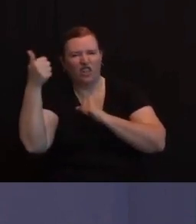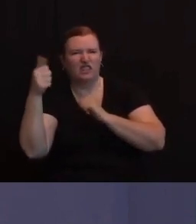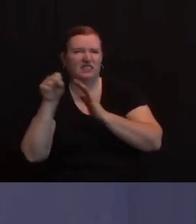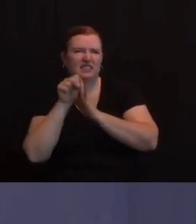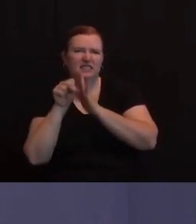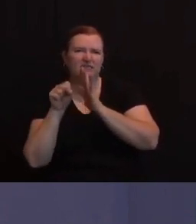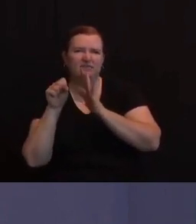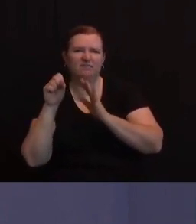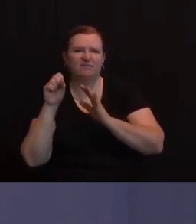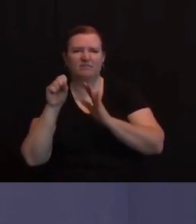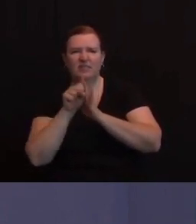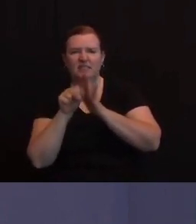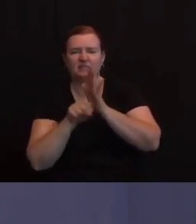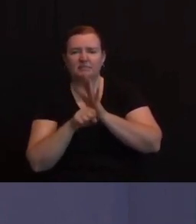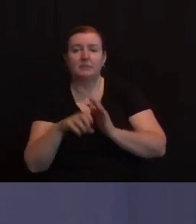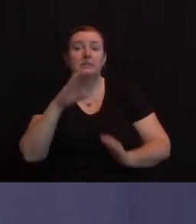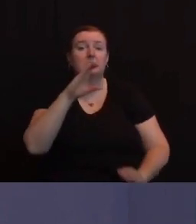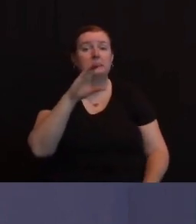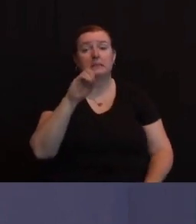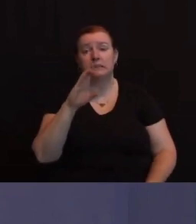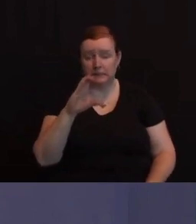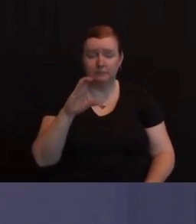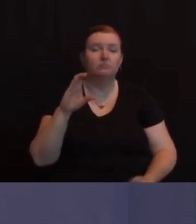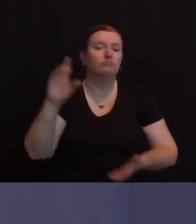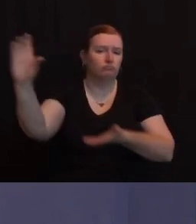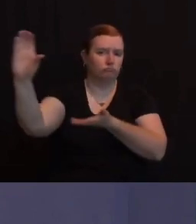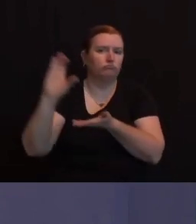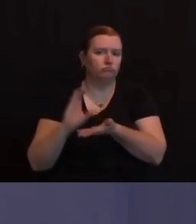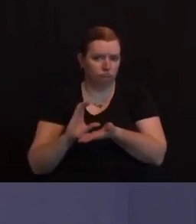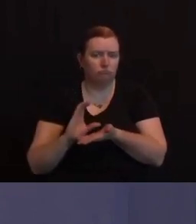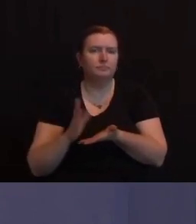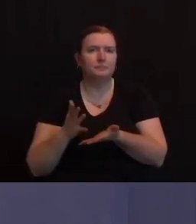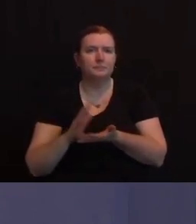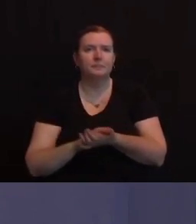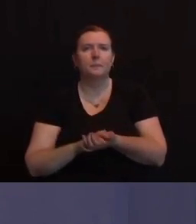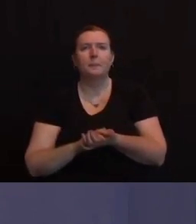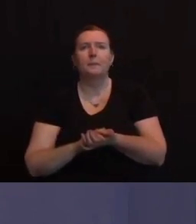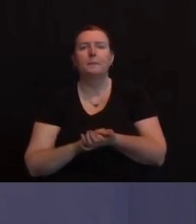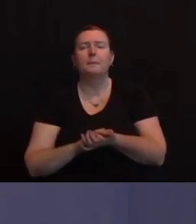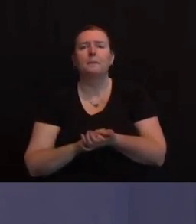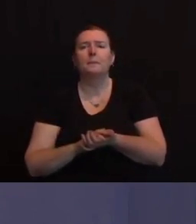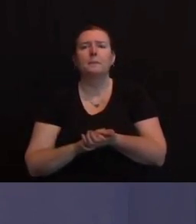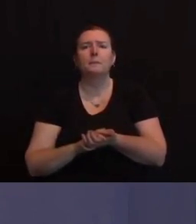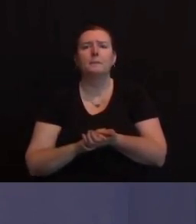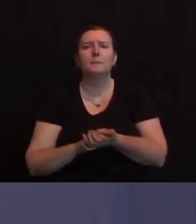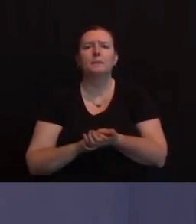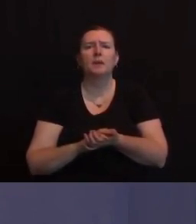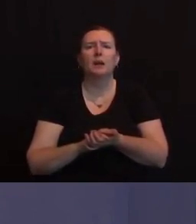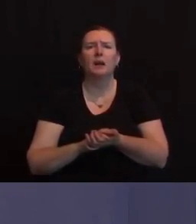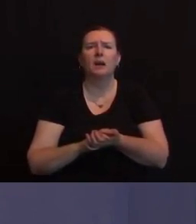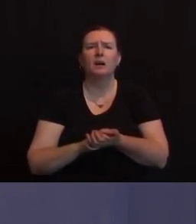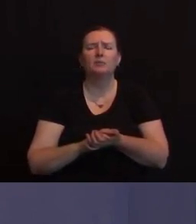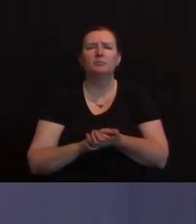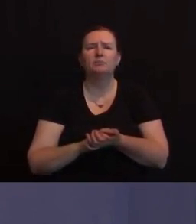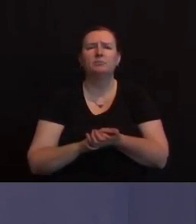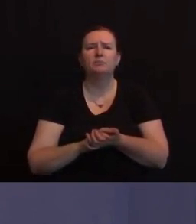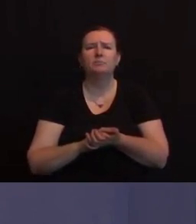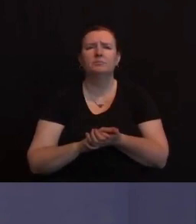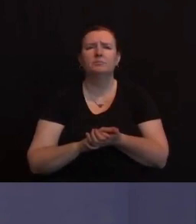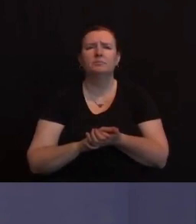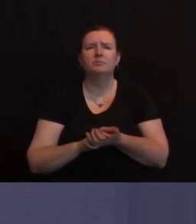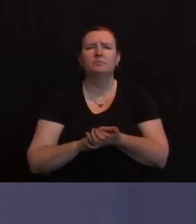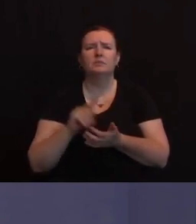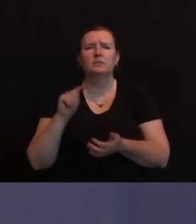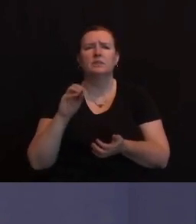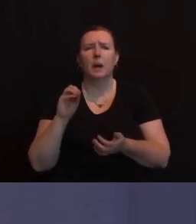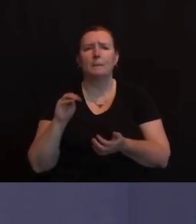Tom Kern, who is the head of our labs, is in charge of the selection process with